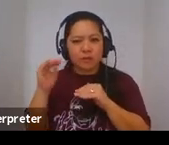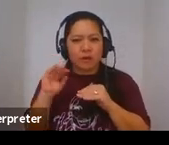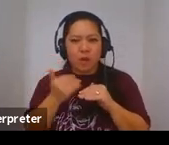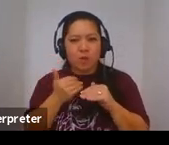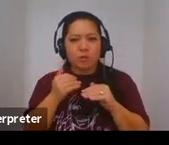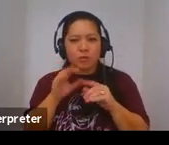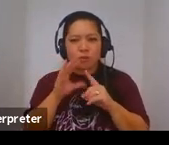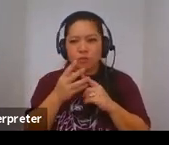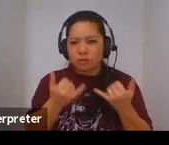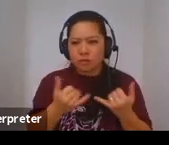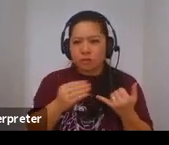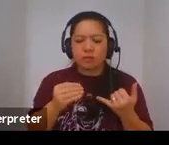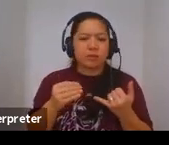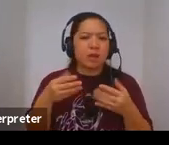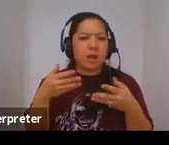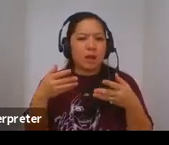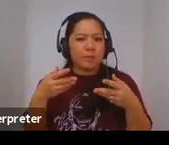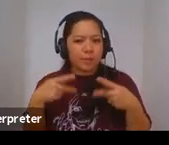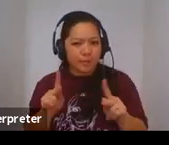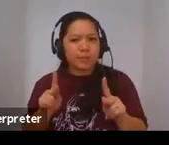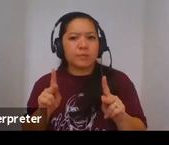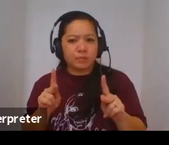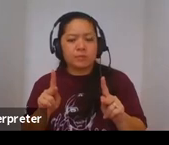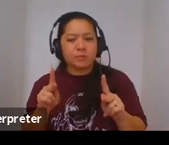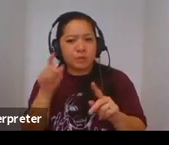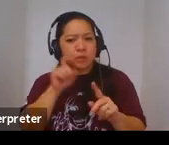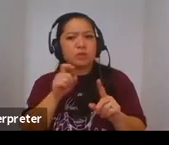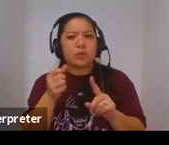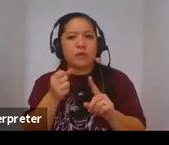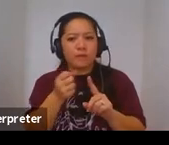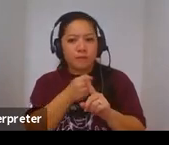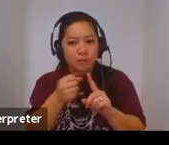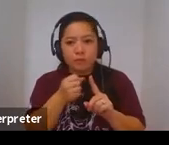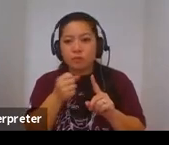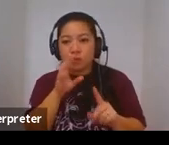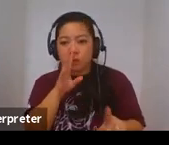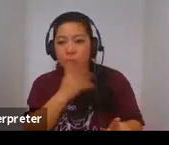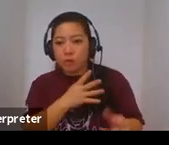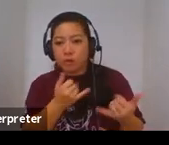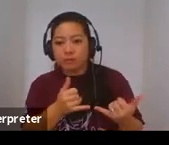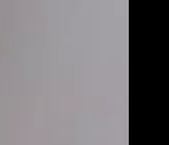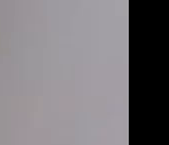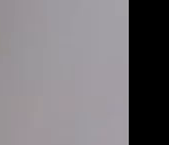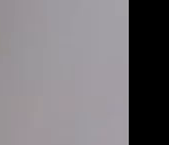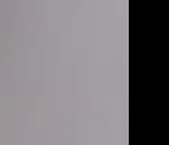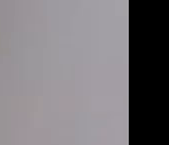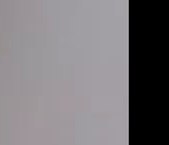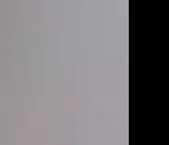society, allow sexual violence to be ignored. So without further ado, I'll bring up this video.